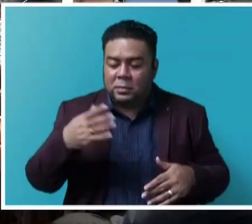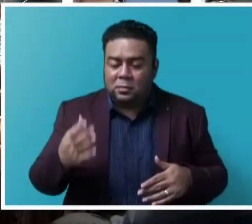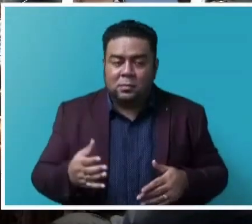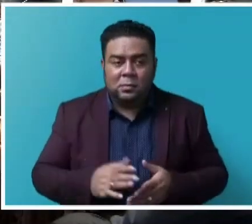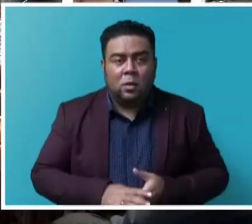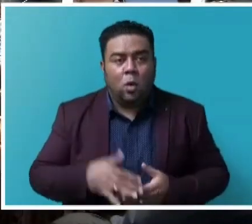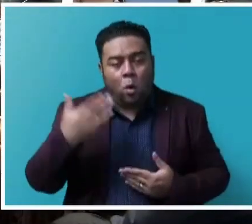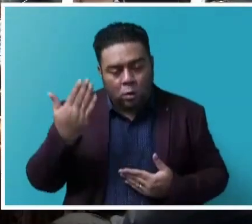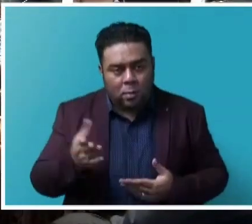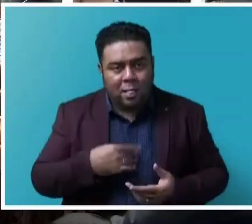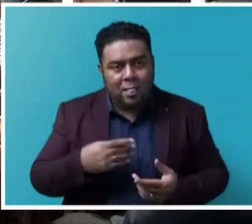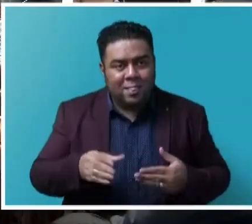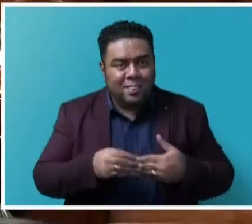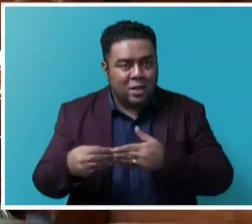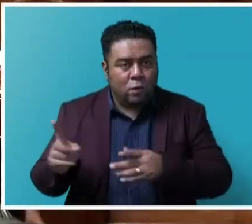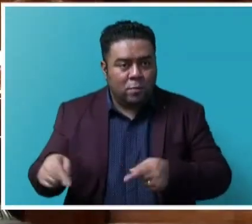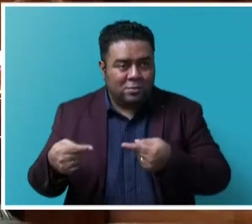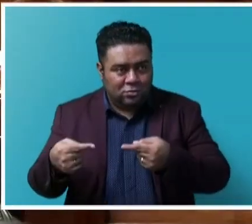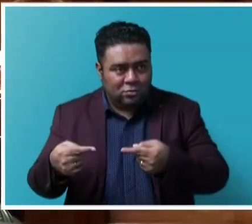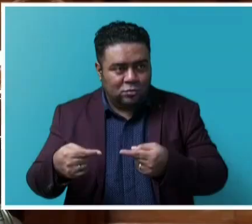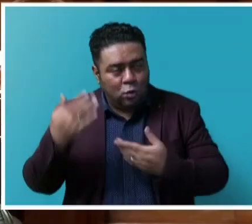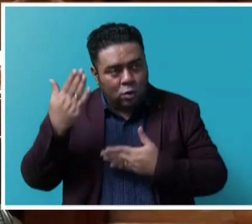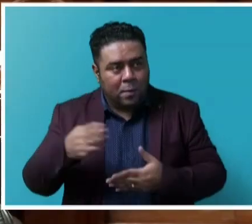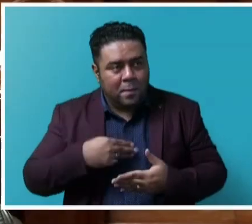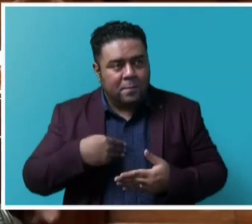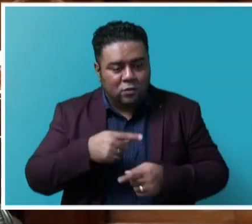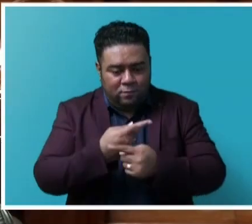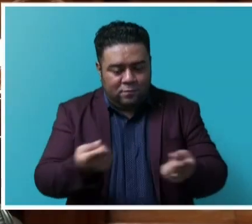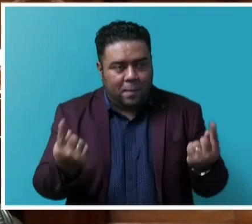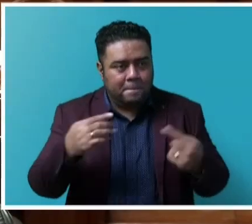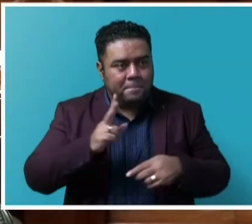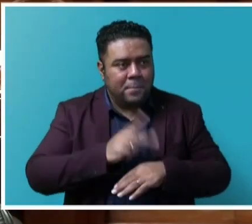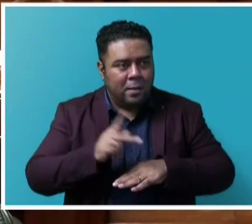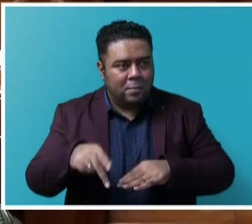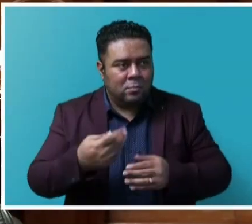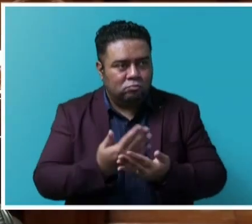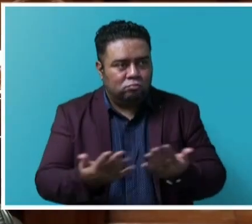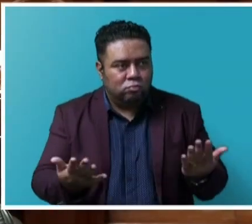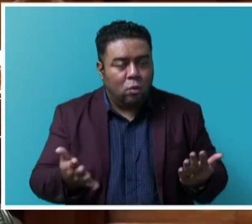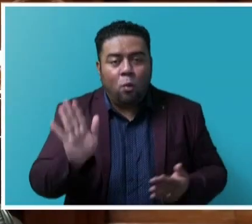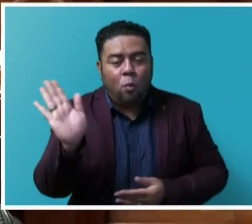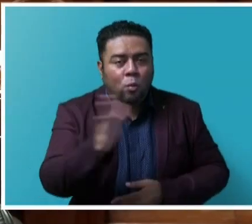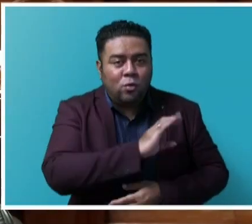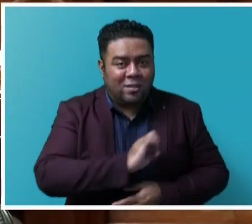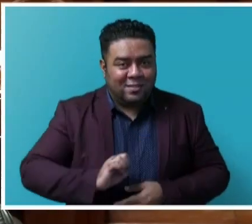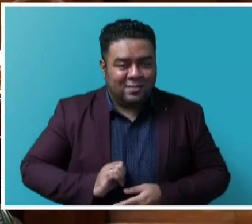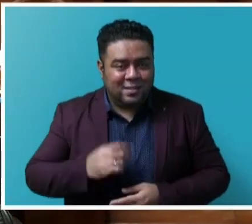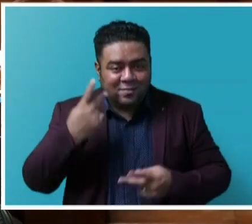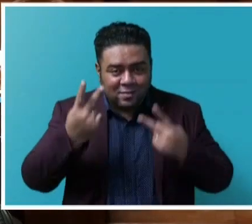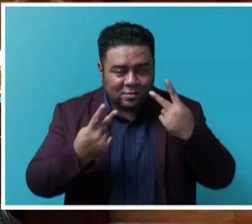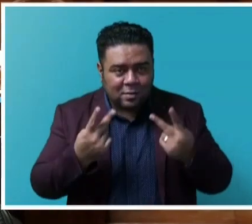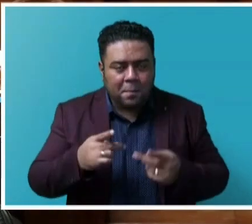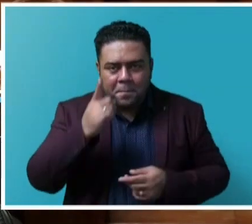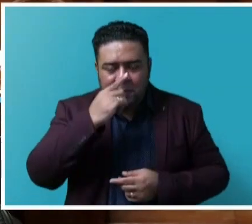the Honorable Leader of the Opposition, Honorable Members of Parliament, Your Excellencies, members of the